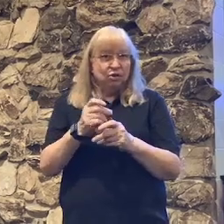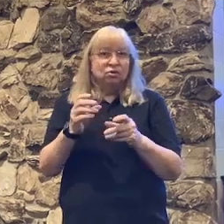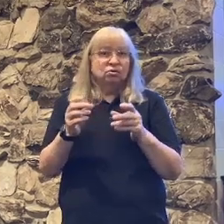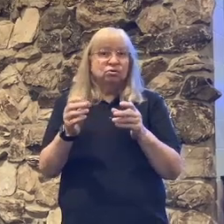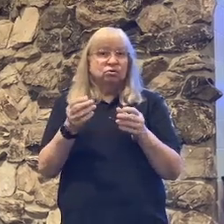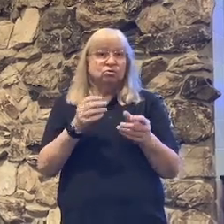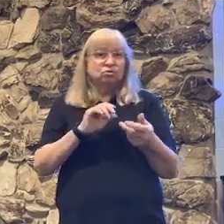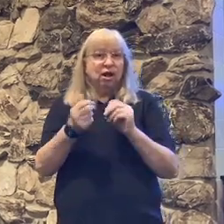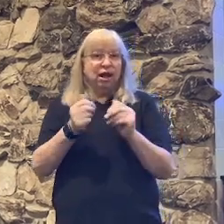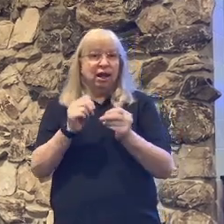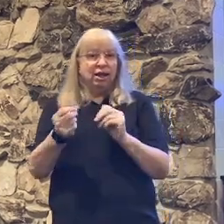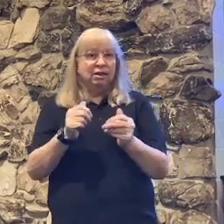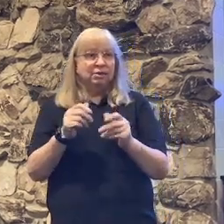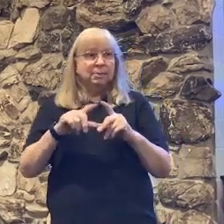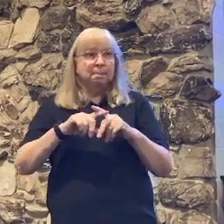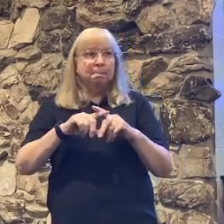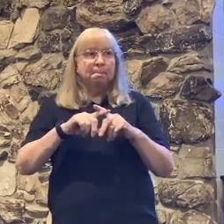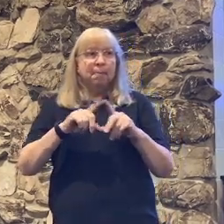But